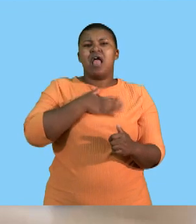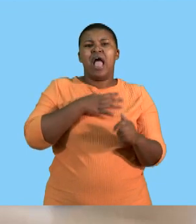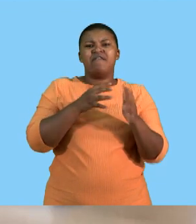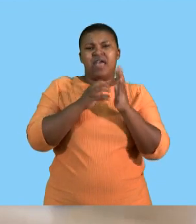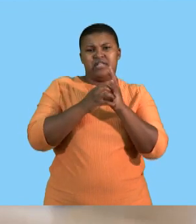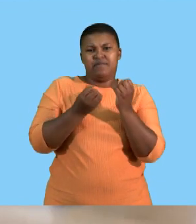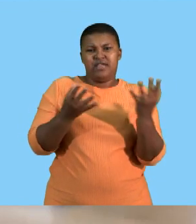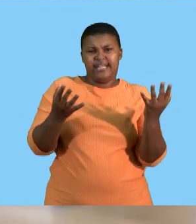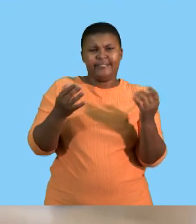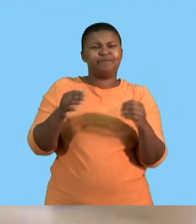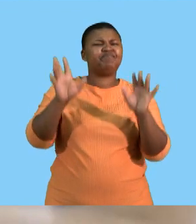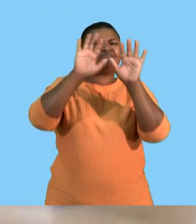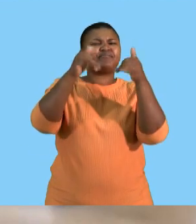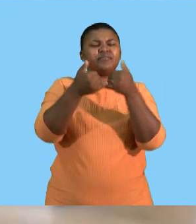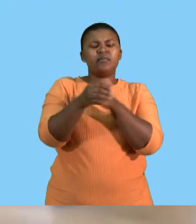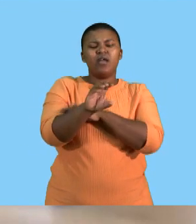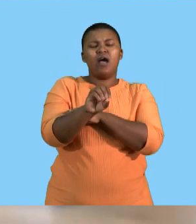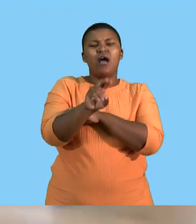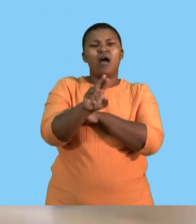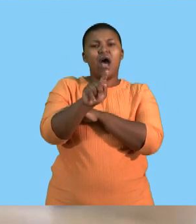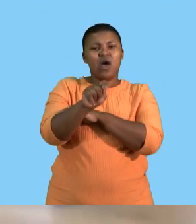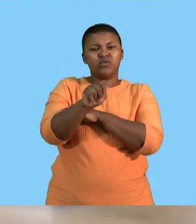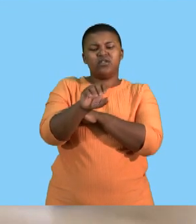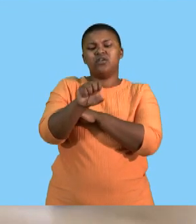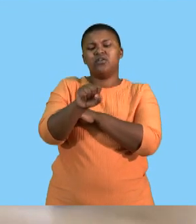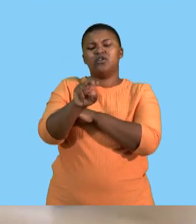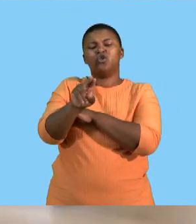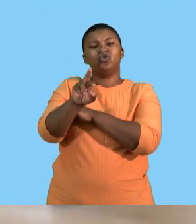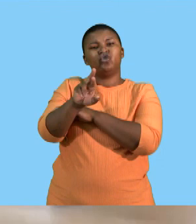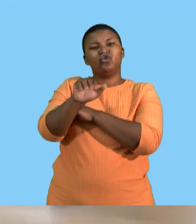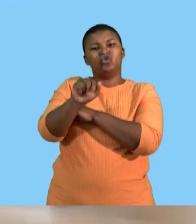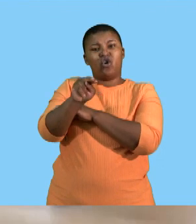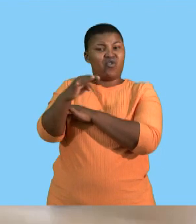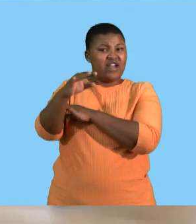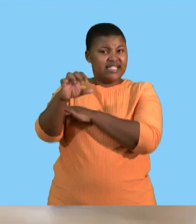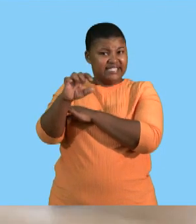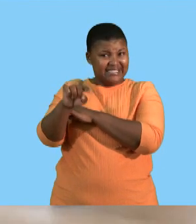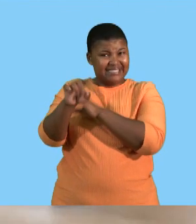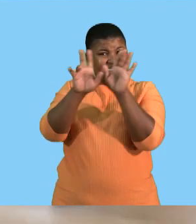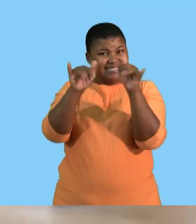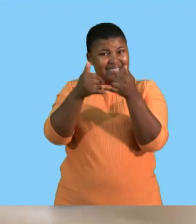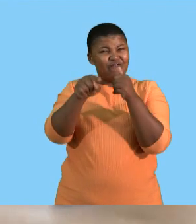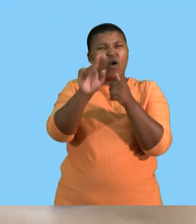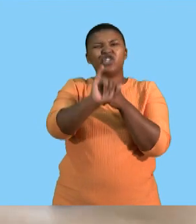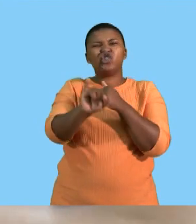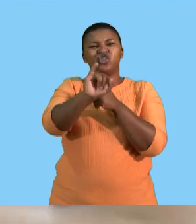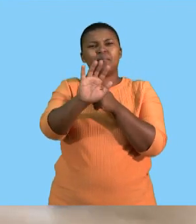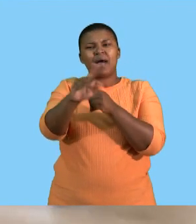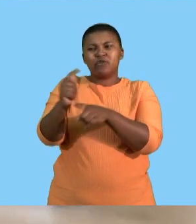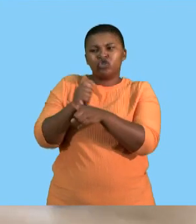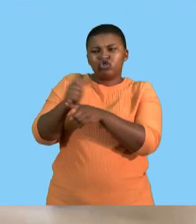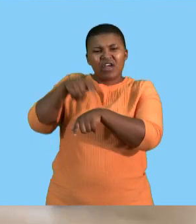OUTsurance, that their social investment project is where they train people to be people that